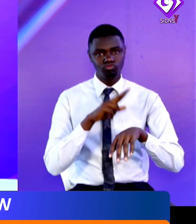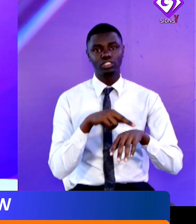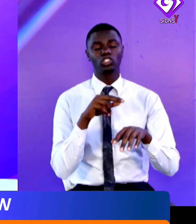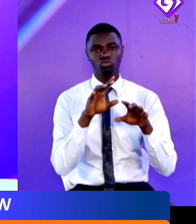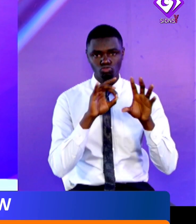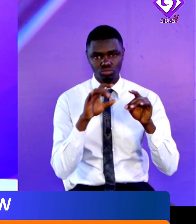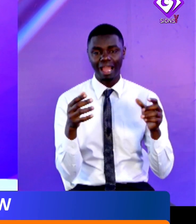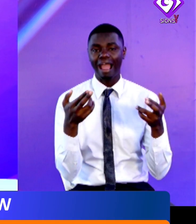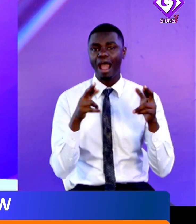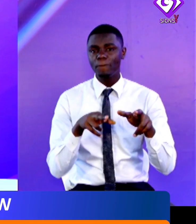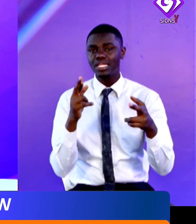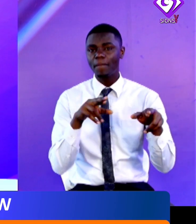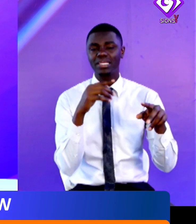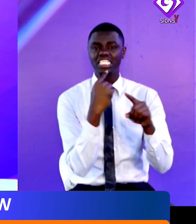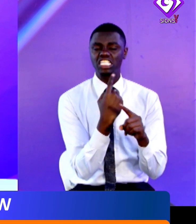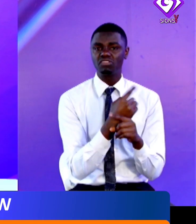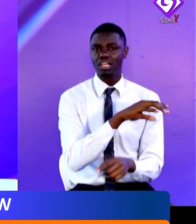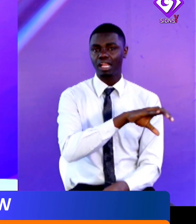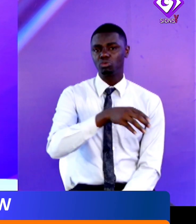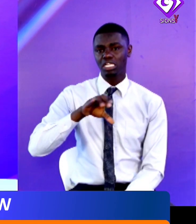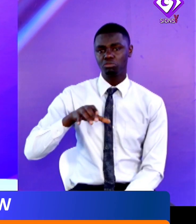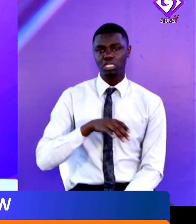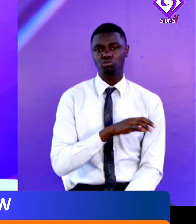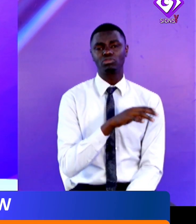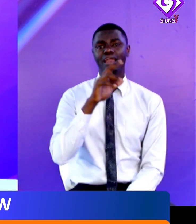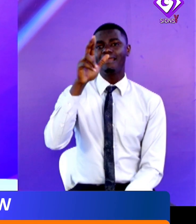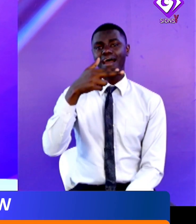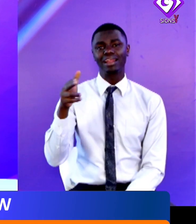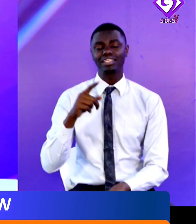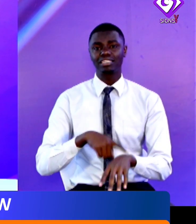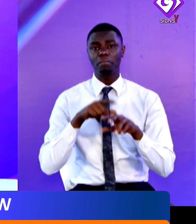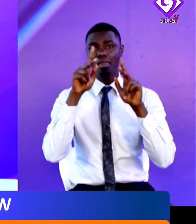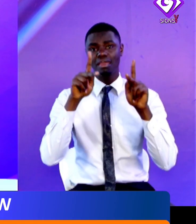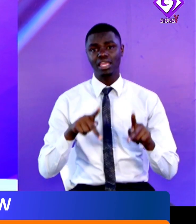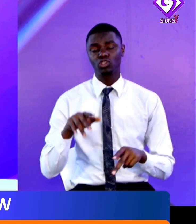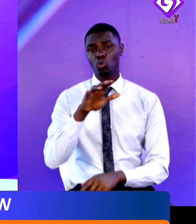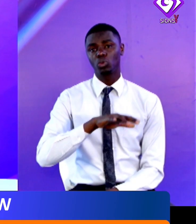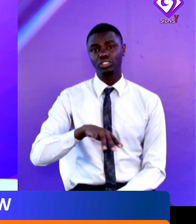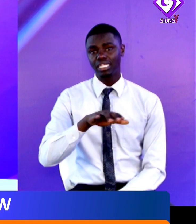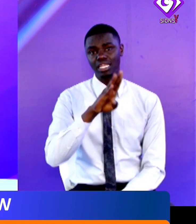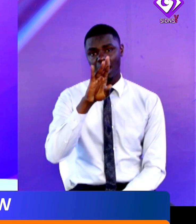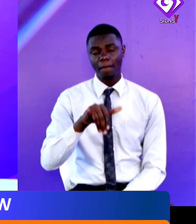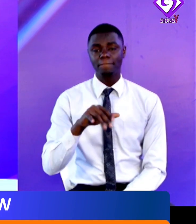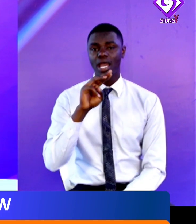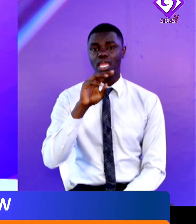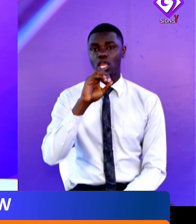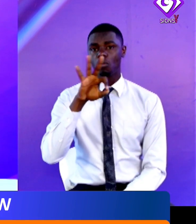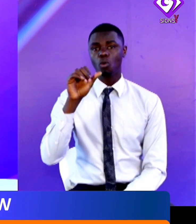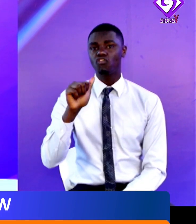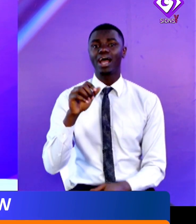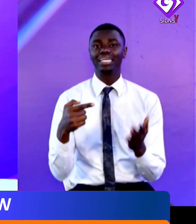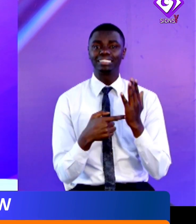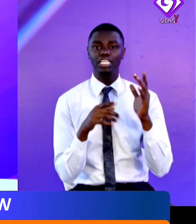place across the various counties, were highlighted during the Kisumu stage by MOFA Technical